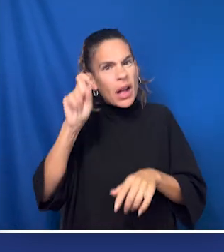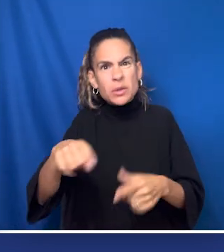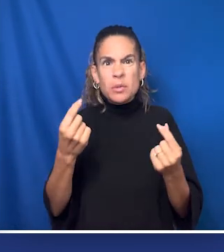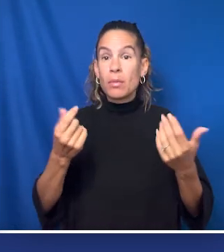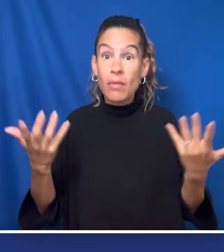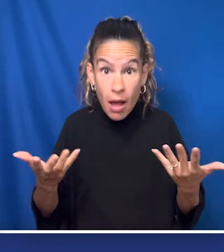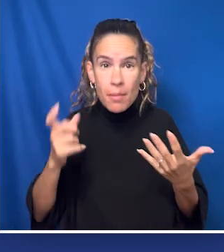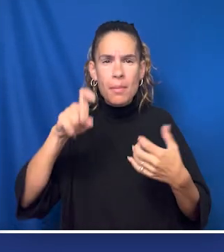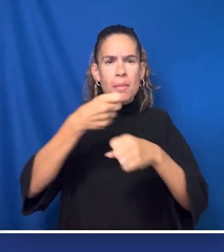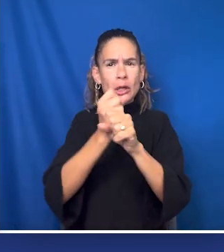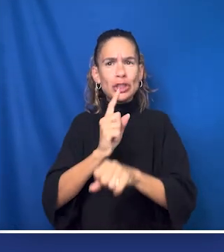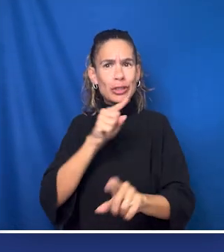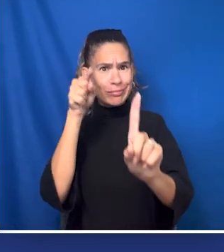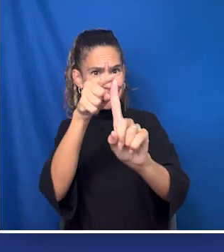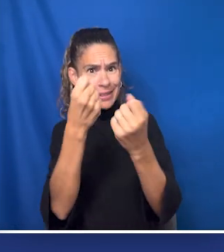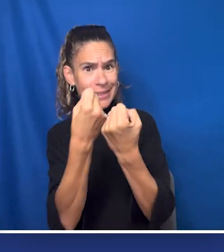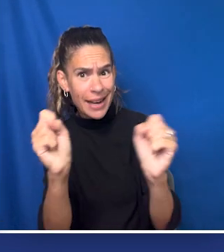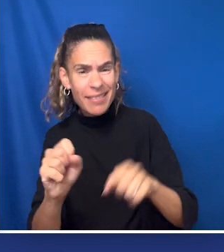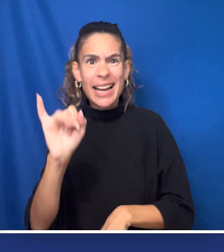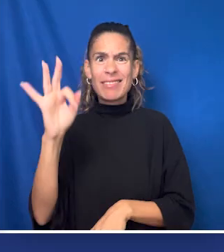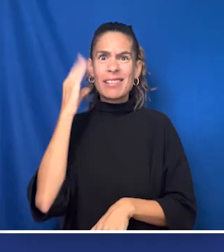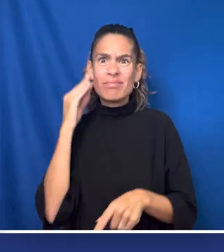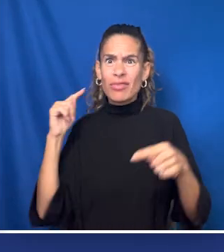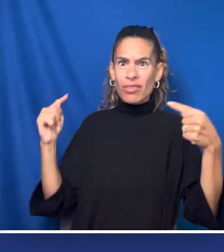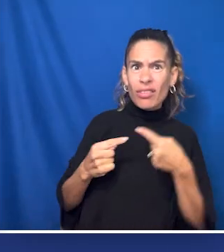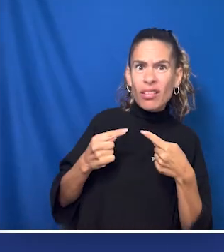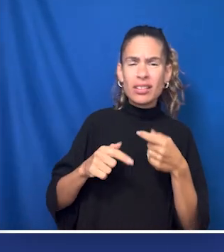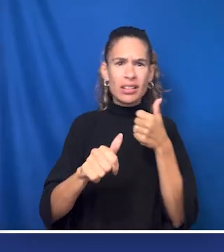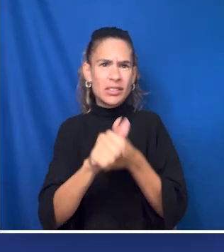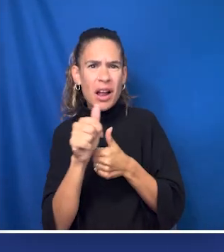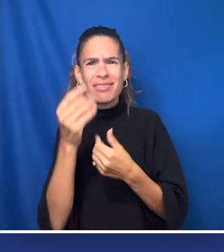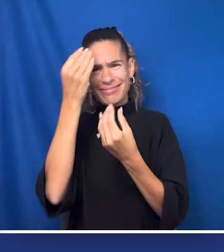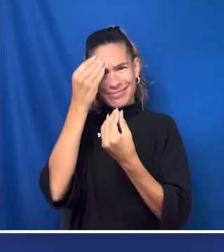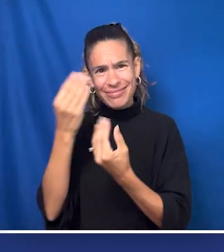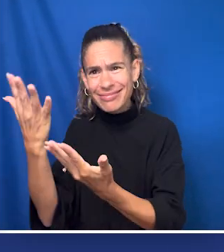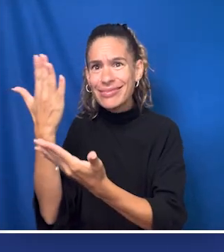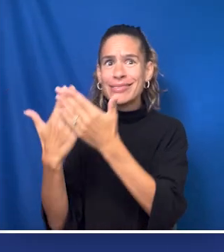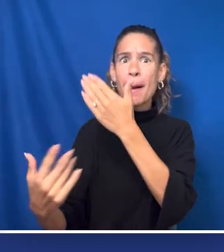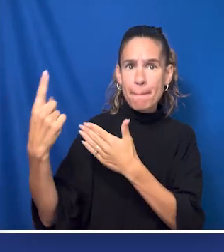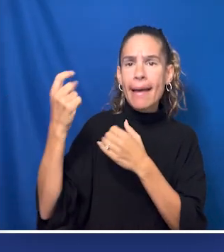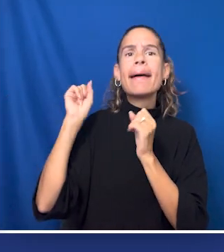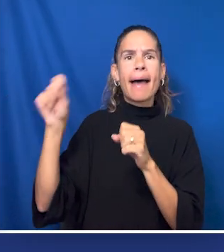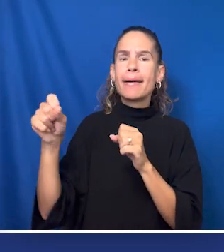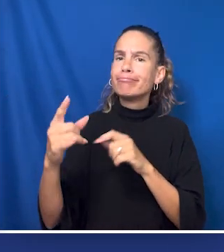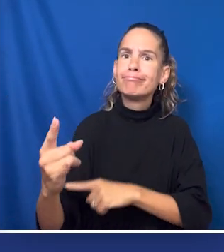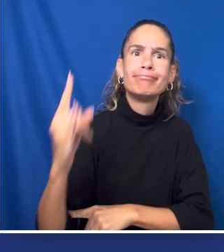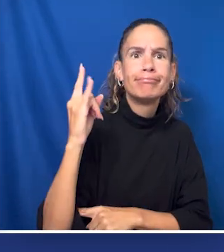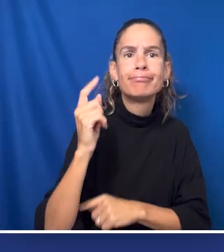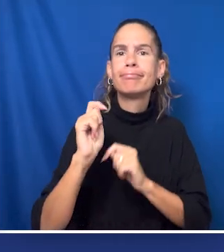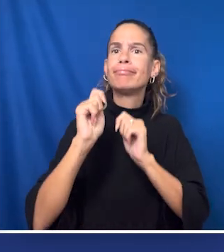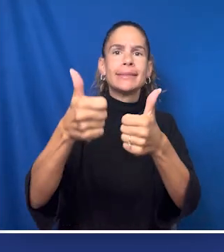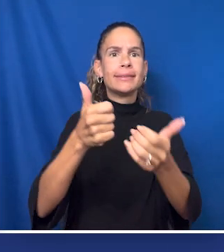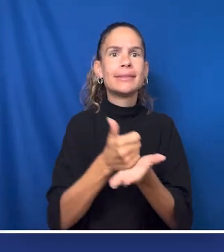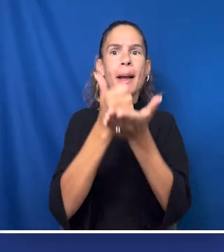The first and most important step is to make sure you are safe. If you are being hurt or are in danger, tell someone who can